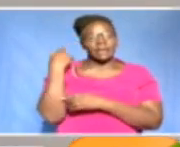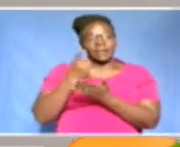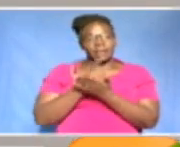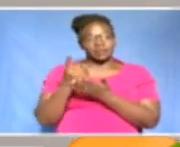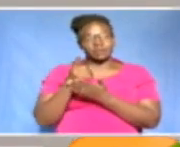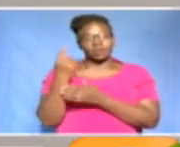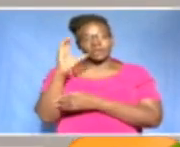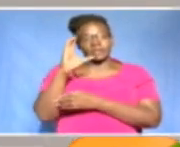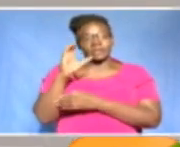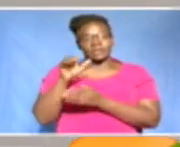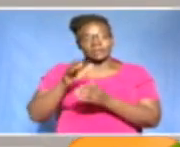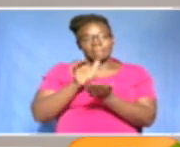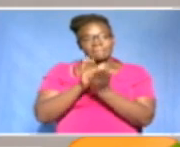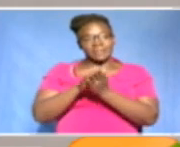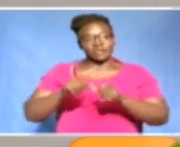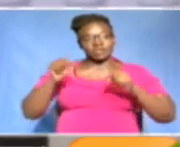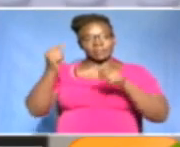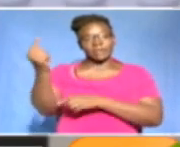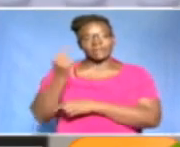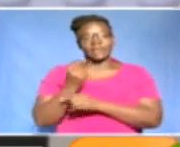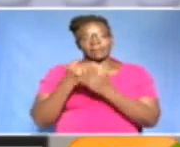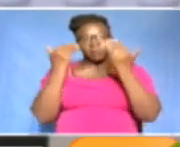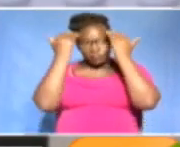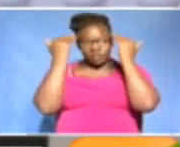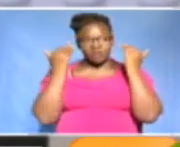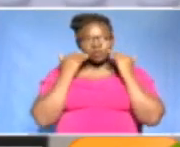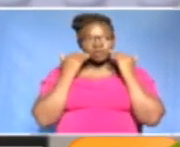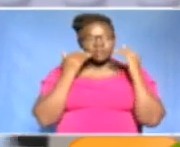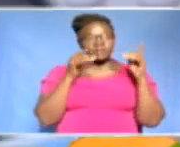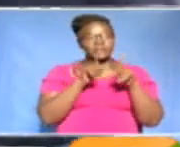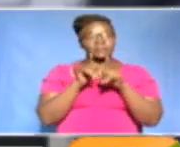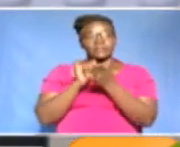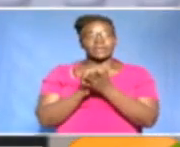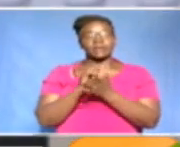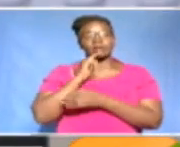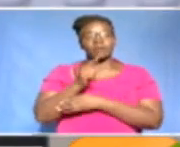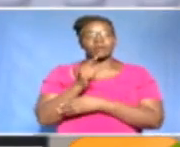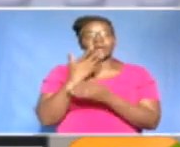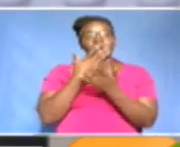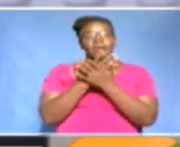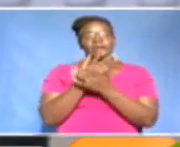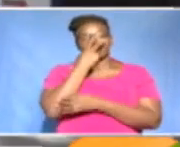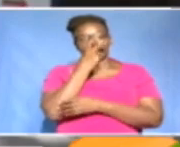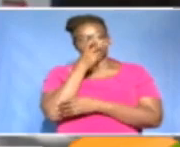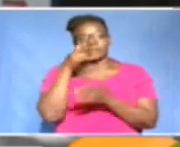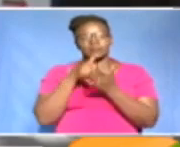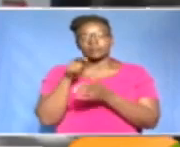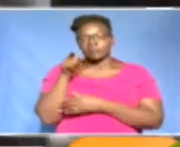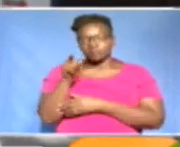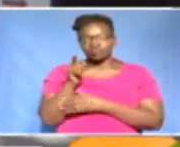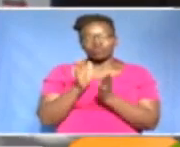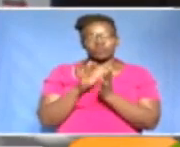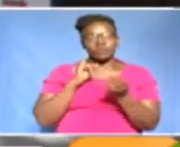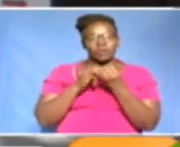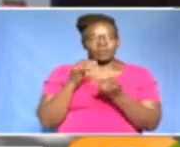chairman Zafrullah Khan appeared before the court. This saw a warrant of arrest issued for the suspects, including Musimba and his wife. Khan